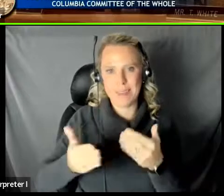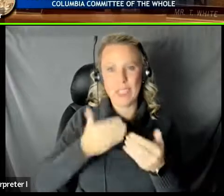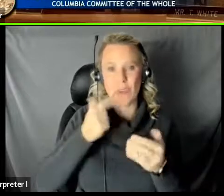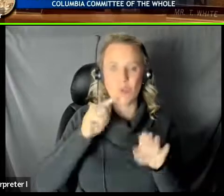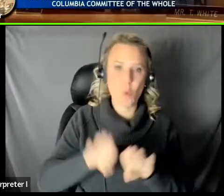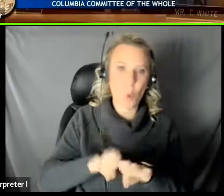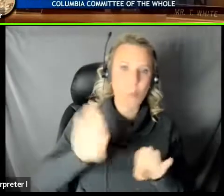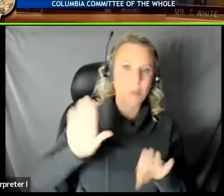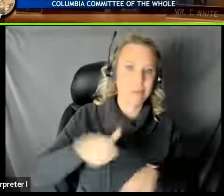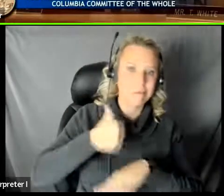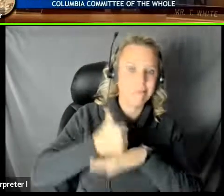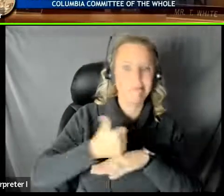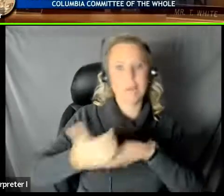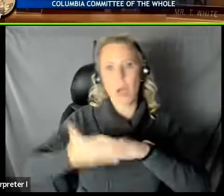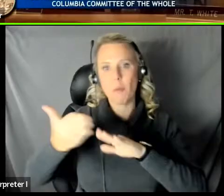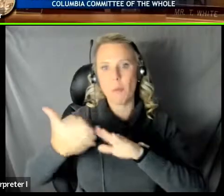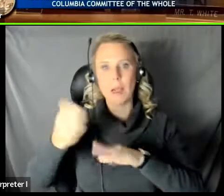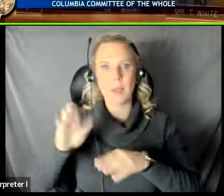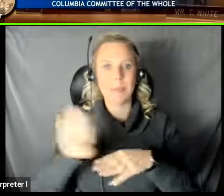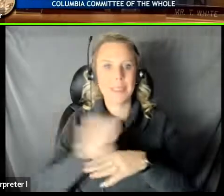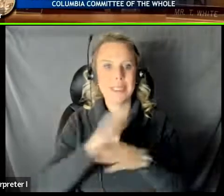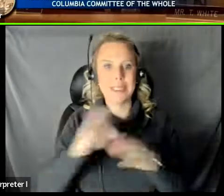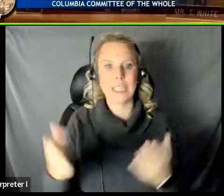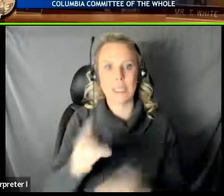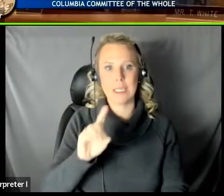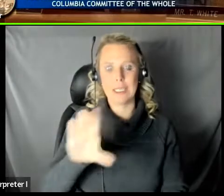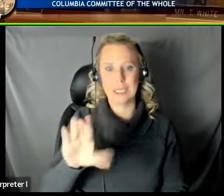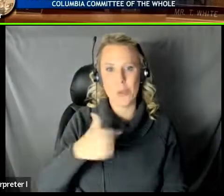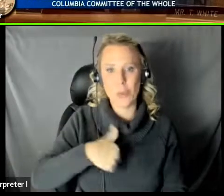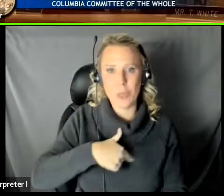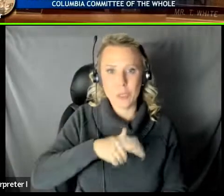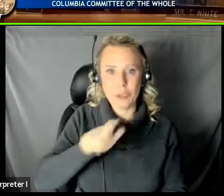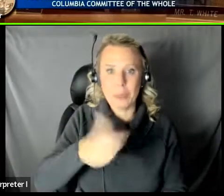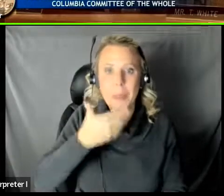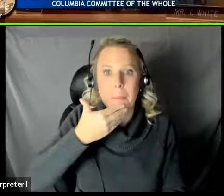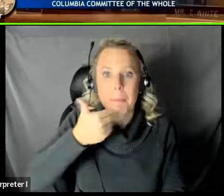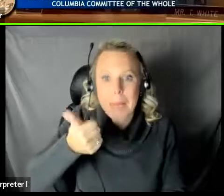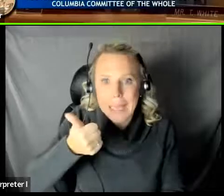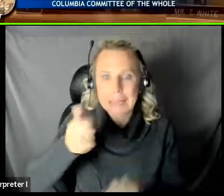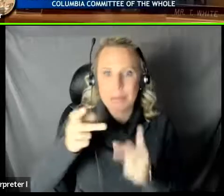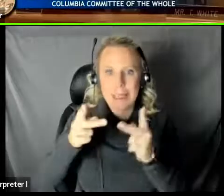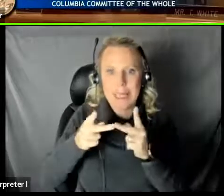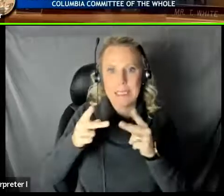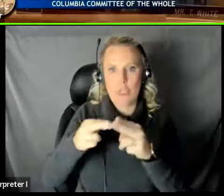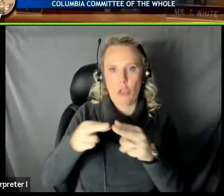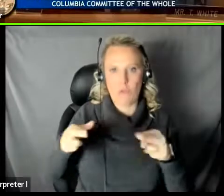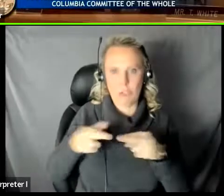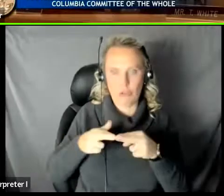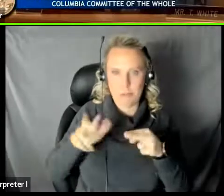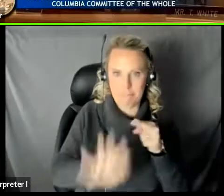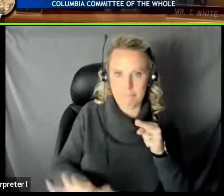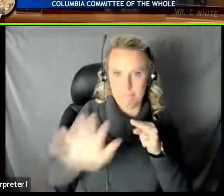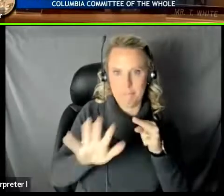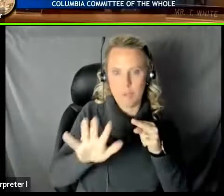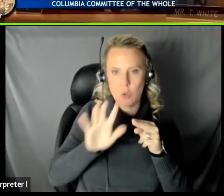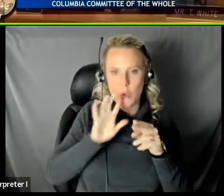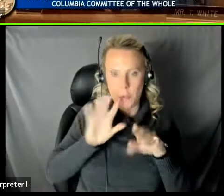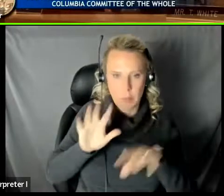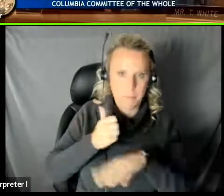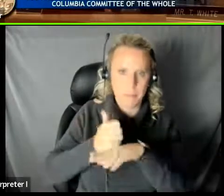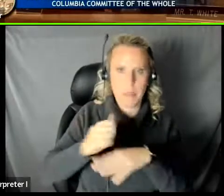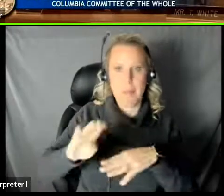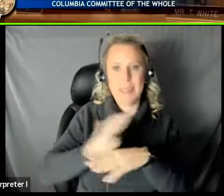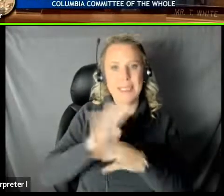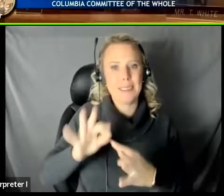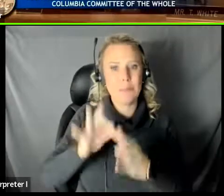open and operate a business in Washington, D.C. We should be the best place in the region to be in business,